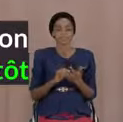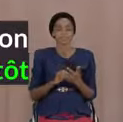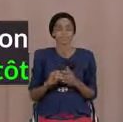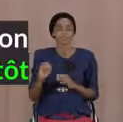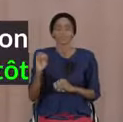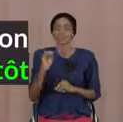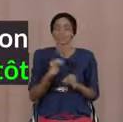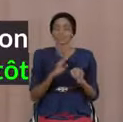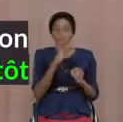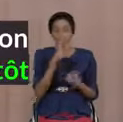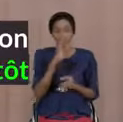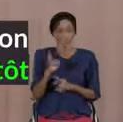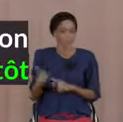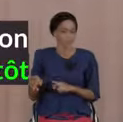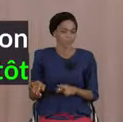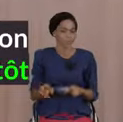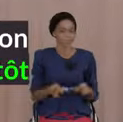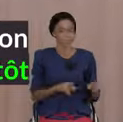oh, be ready,